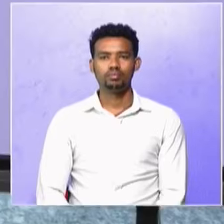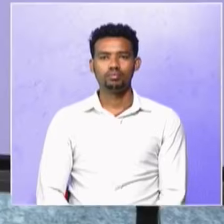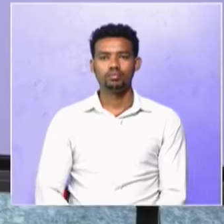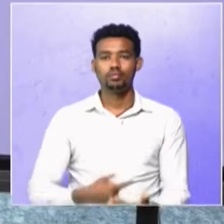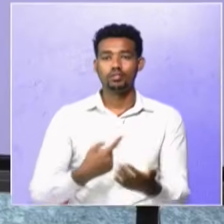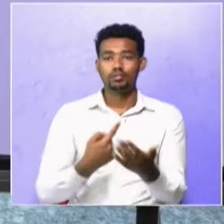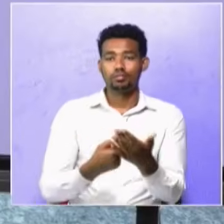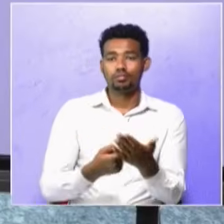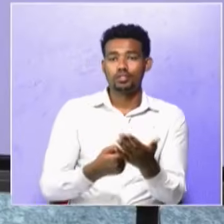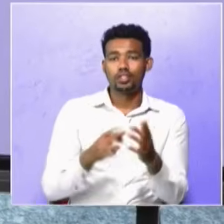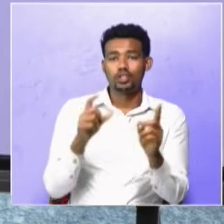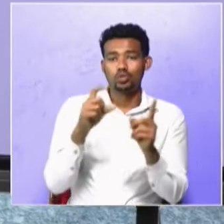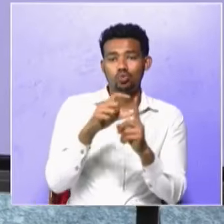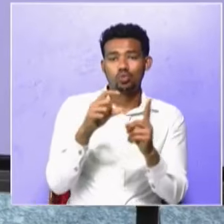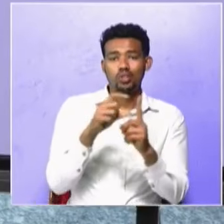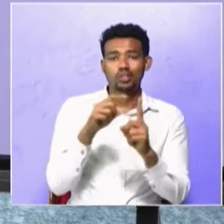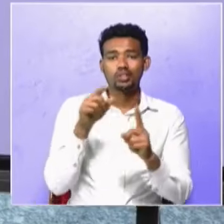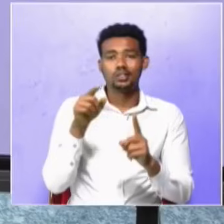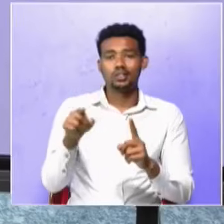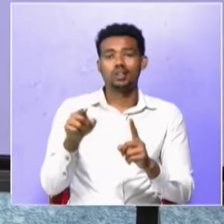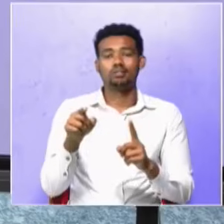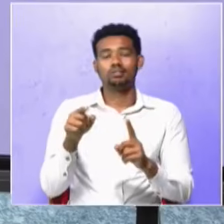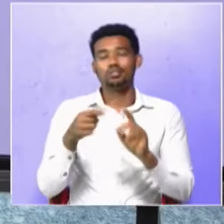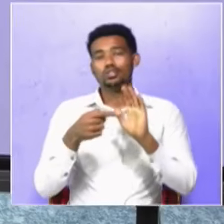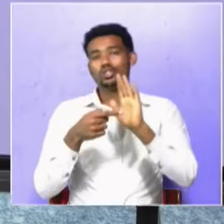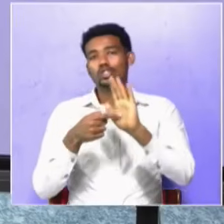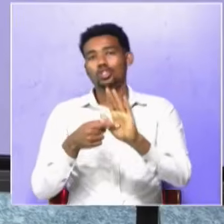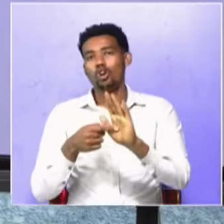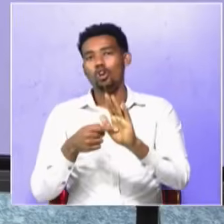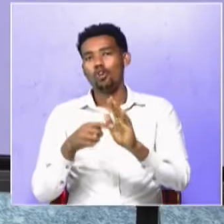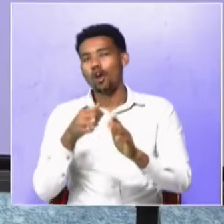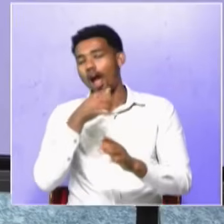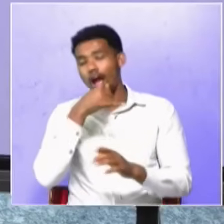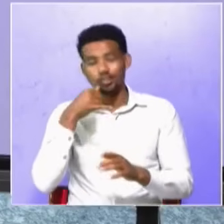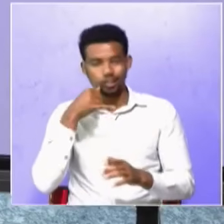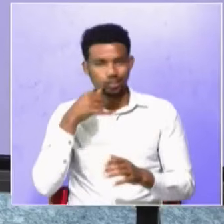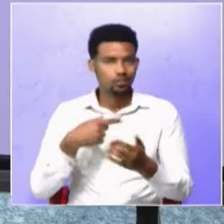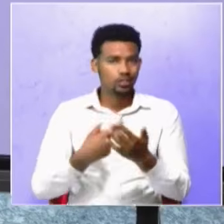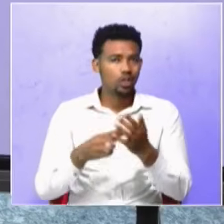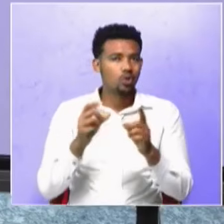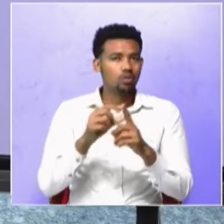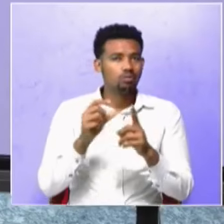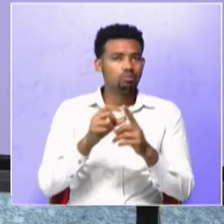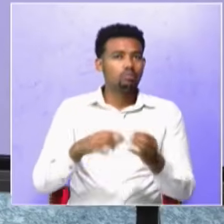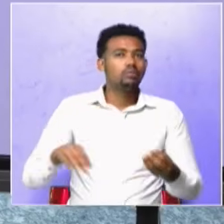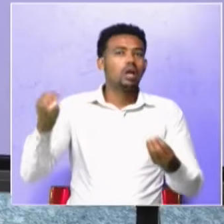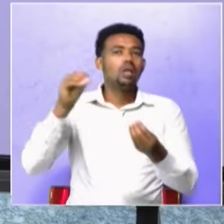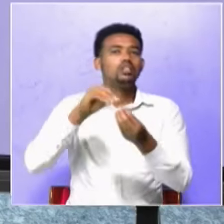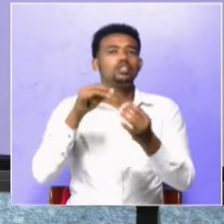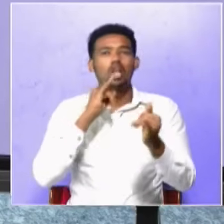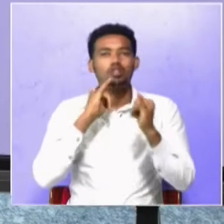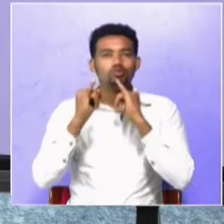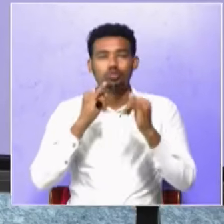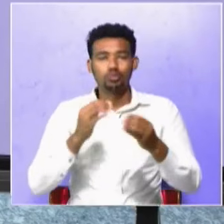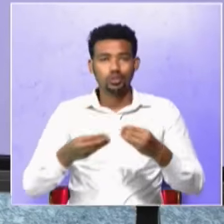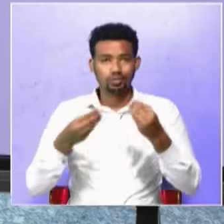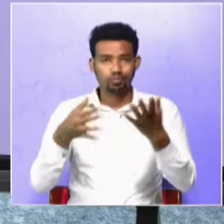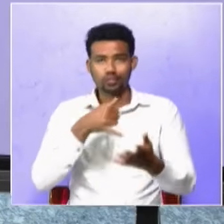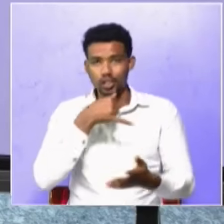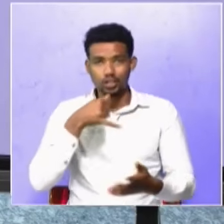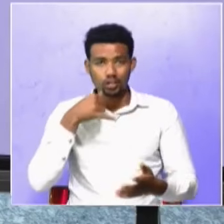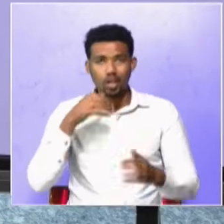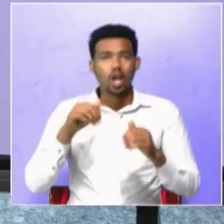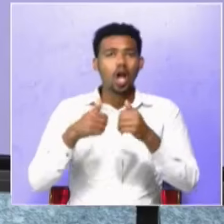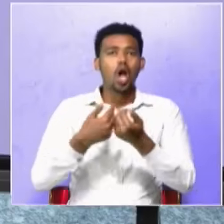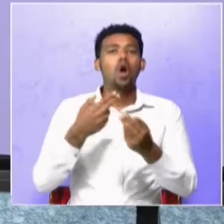These are words that show adjective. These are words are called adjective that show how